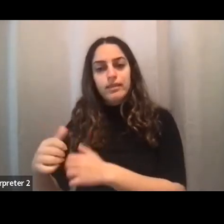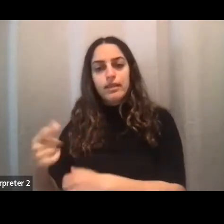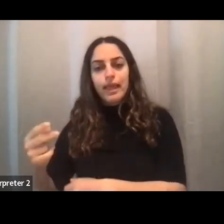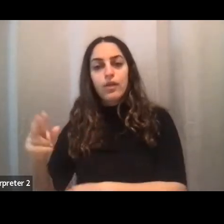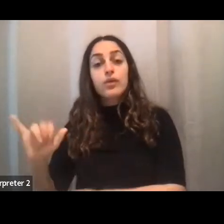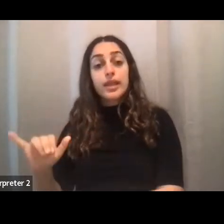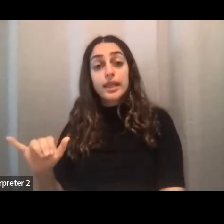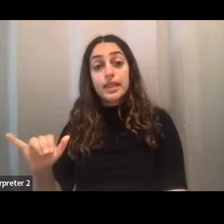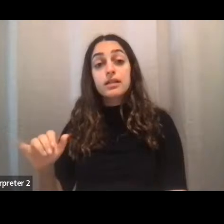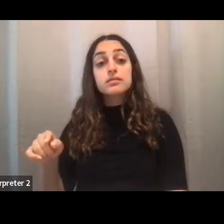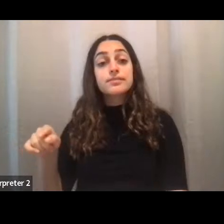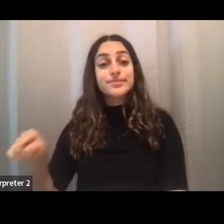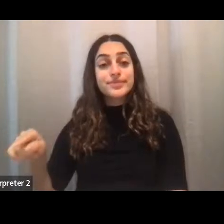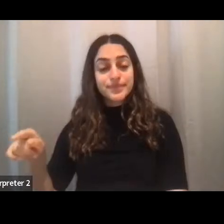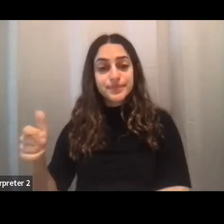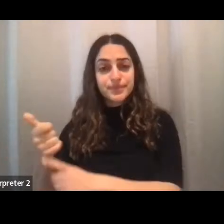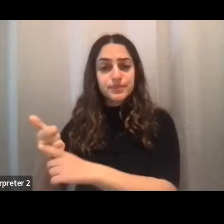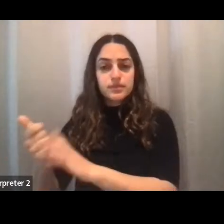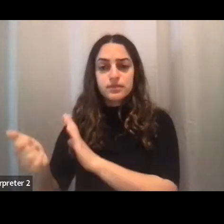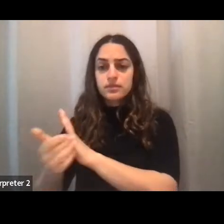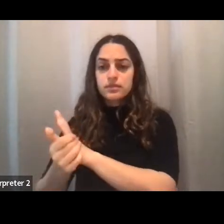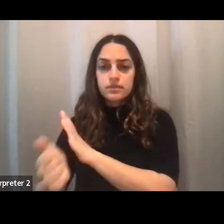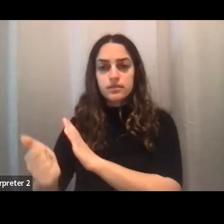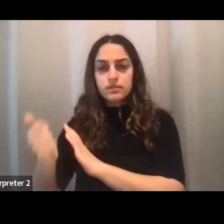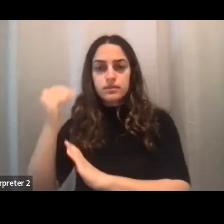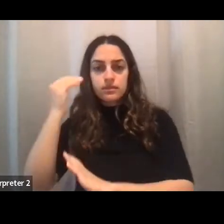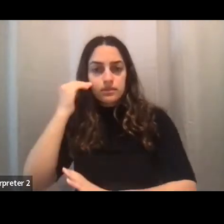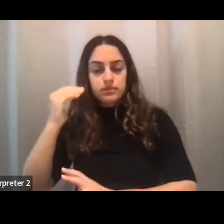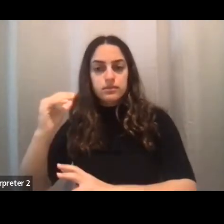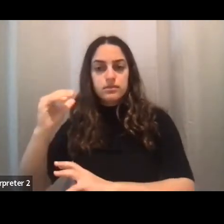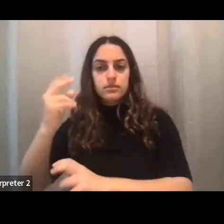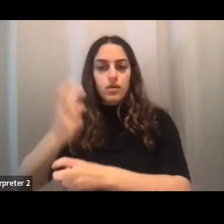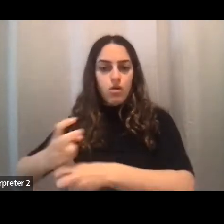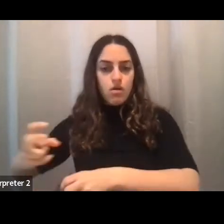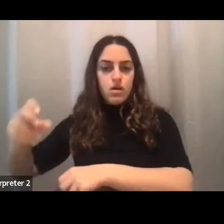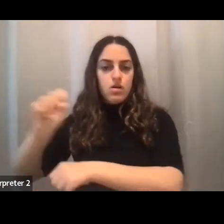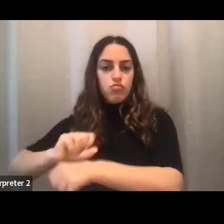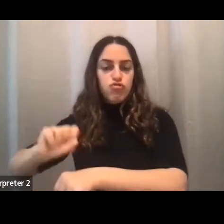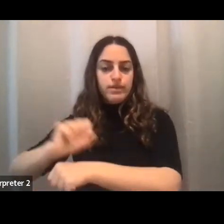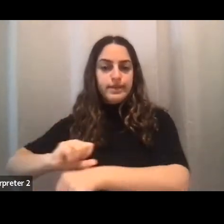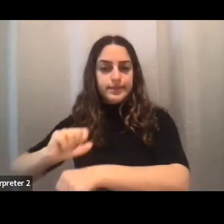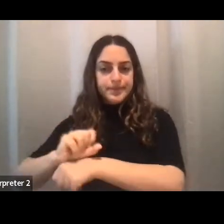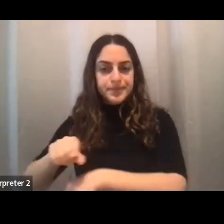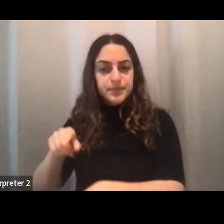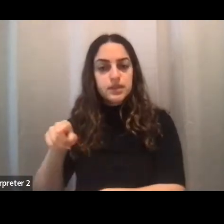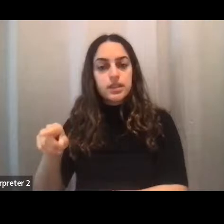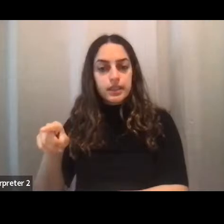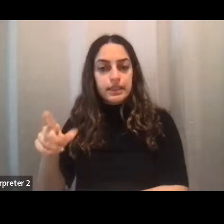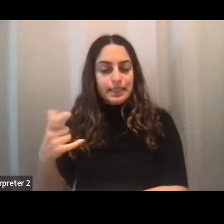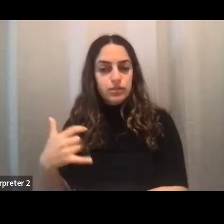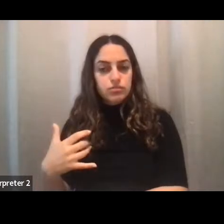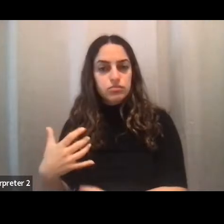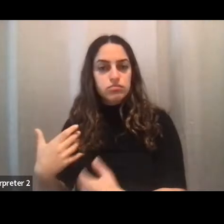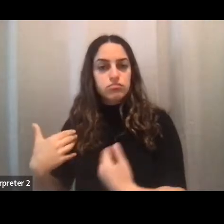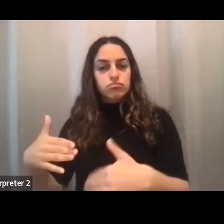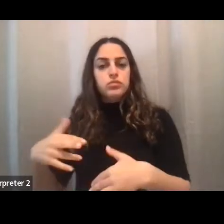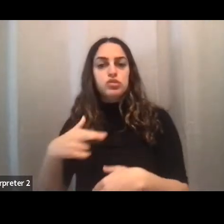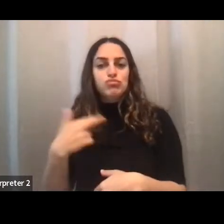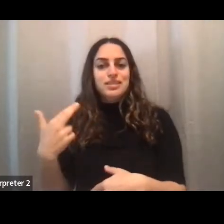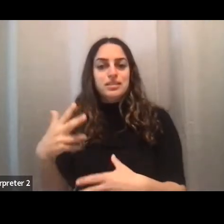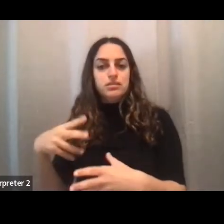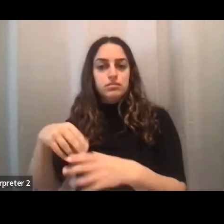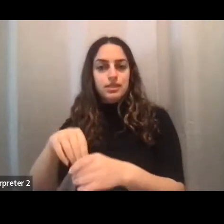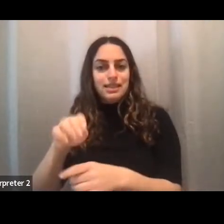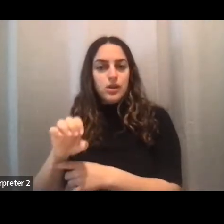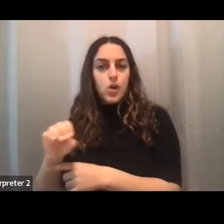is a skilled knowledgeable and hardworking craftsman who took a risk in participating in the eeoc